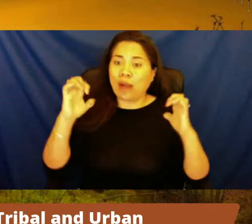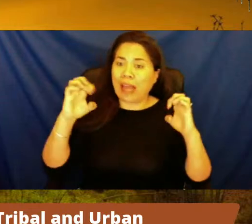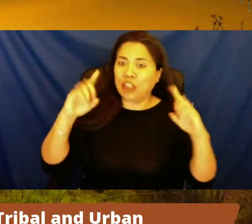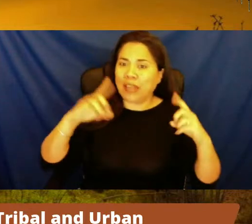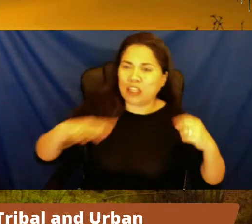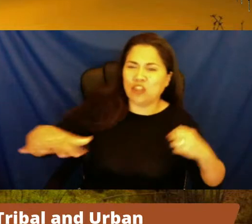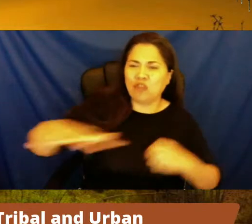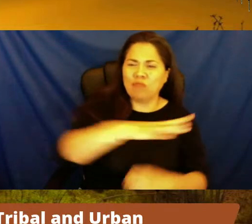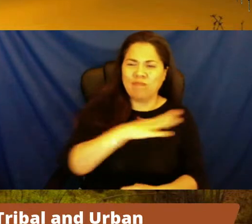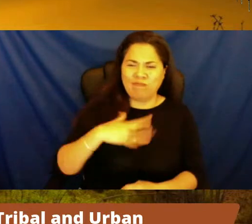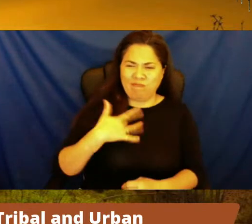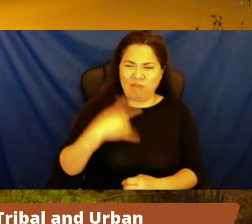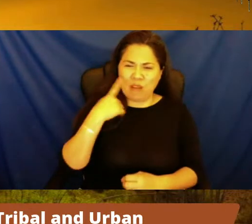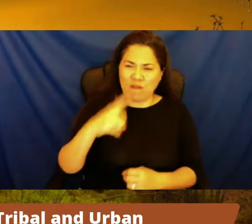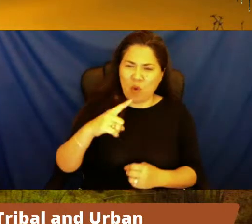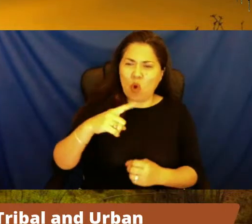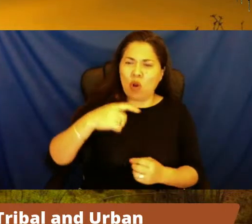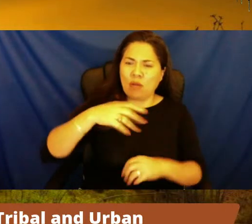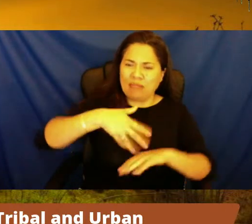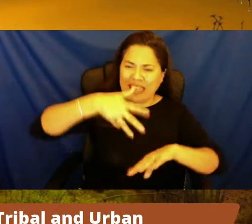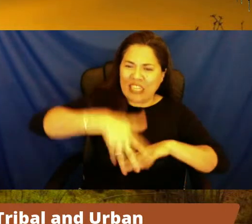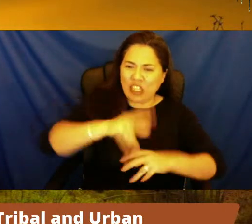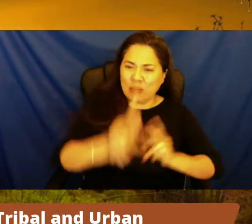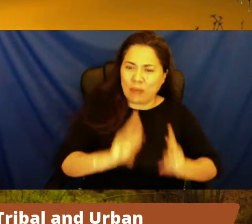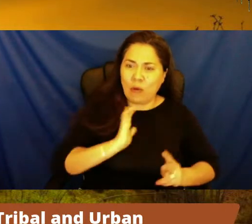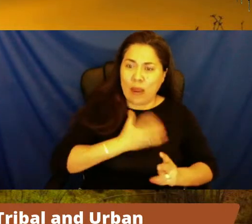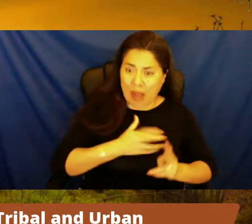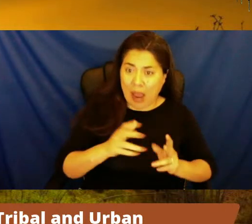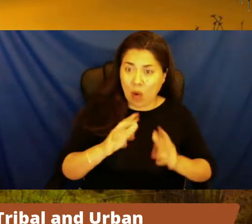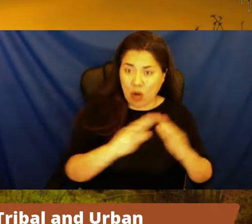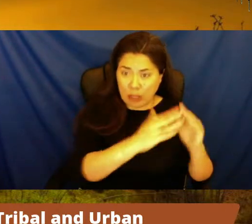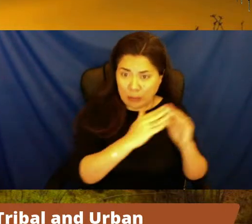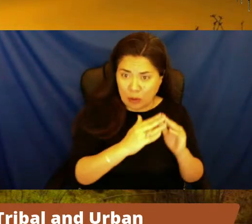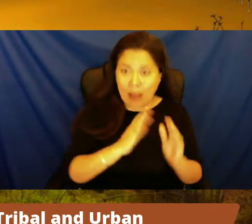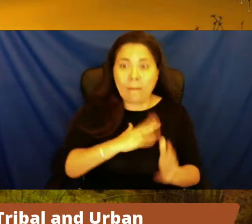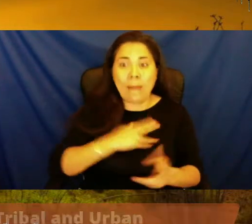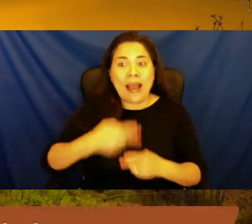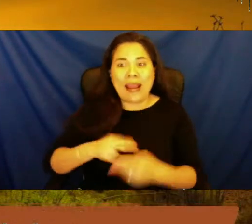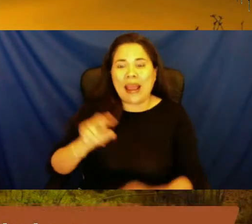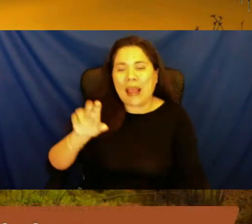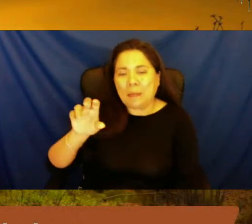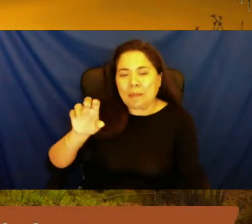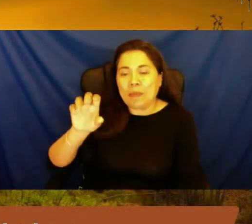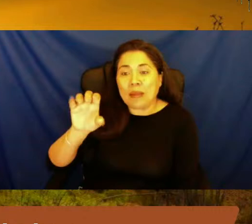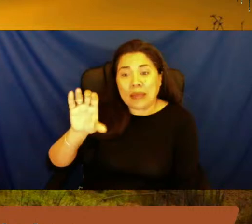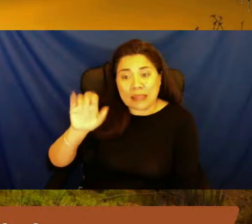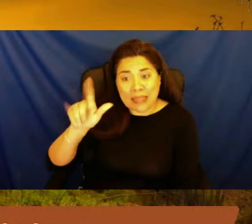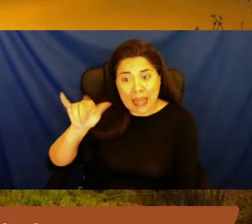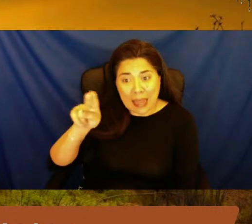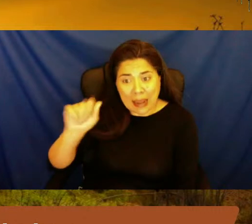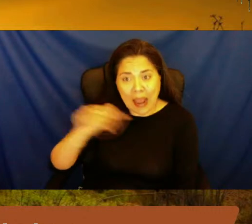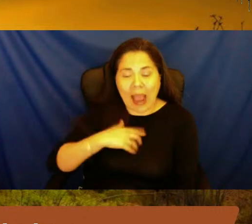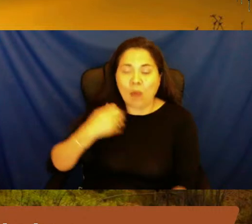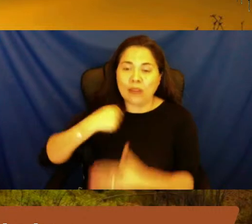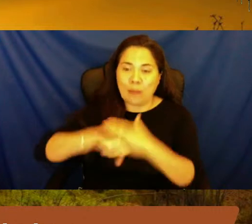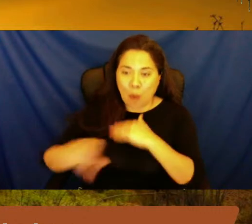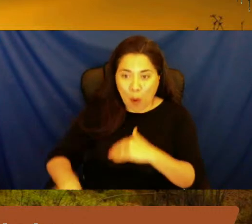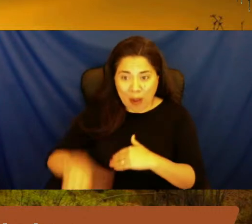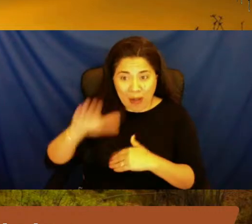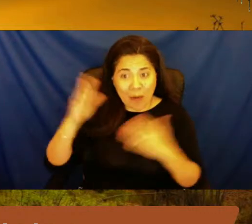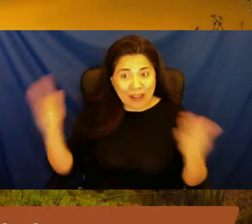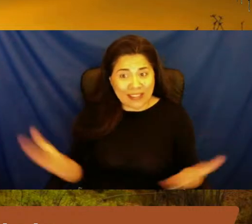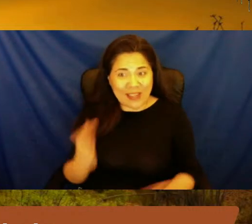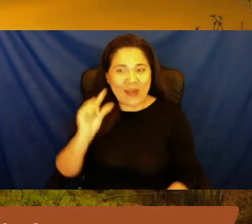for Indigenous people in our community. My name is Selena, and I was born and raised here in San Antonio,